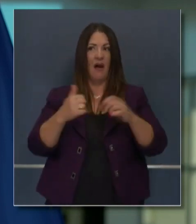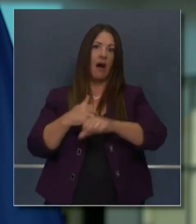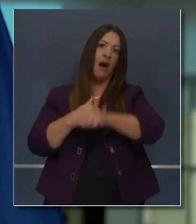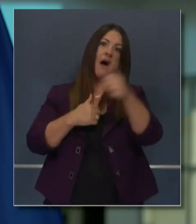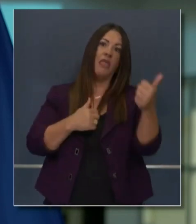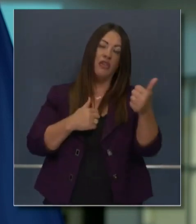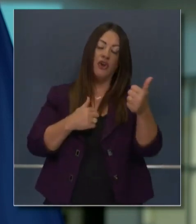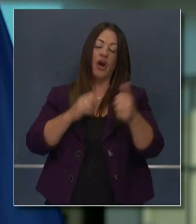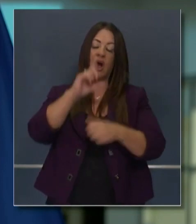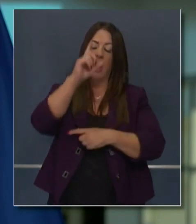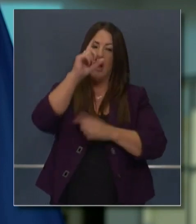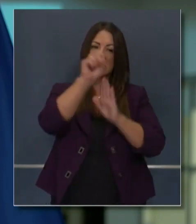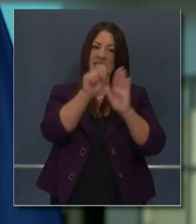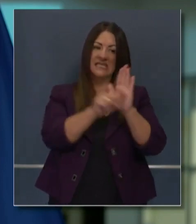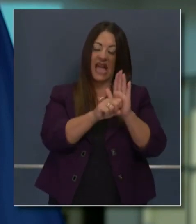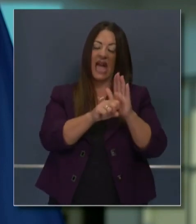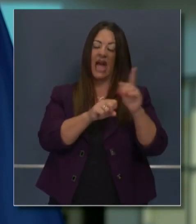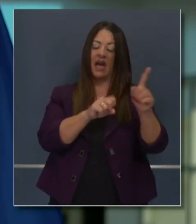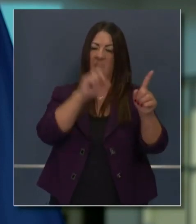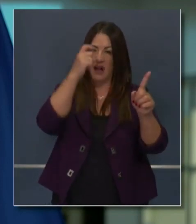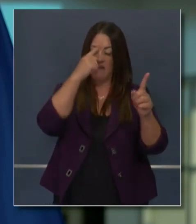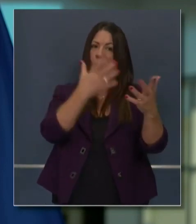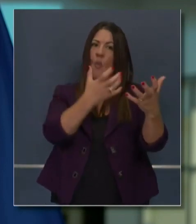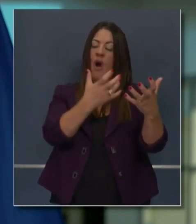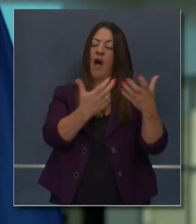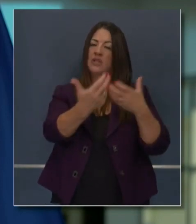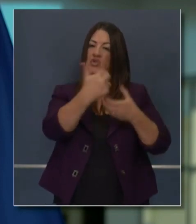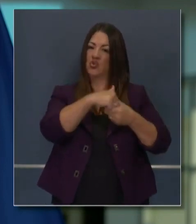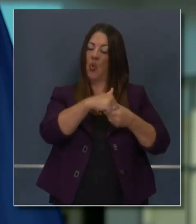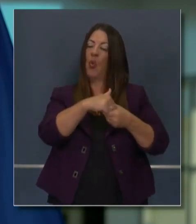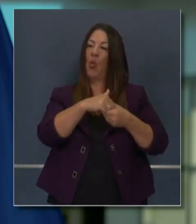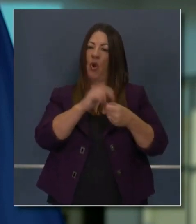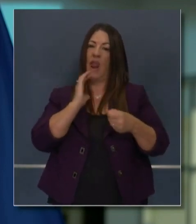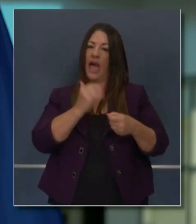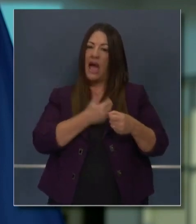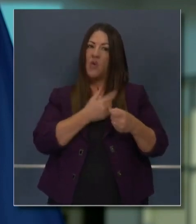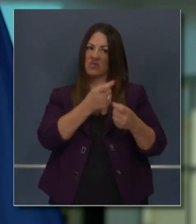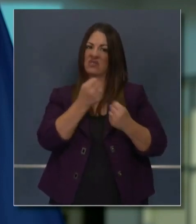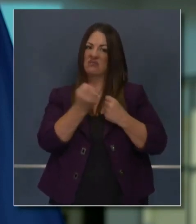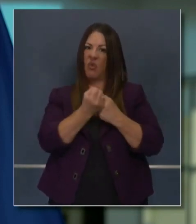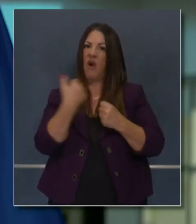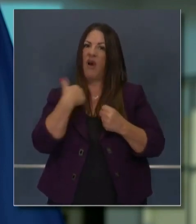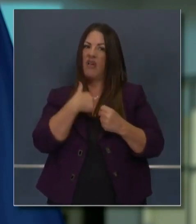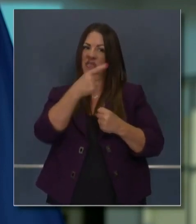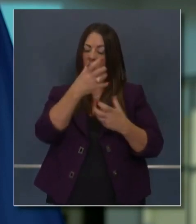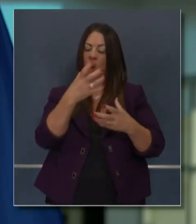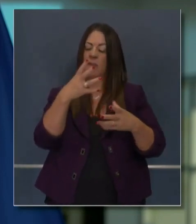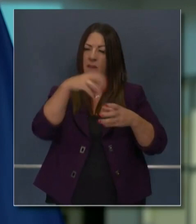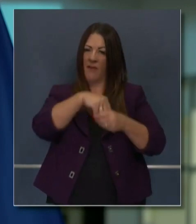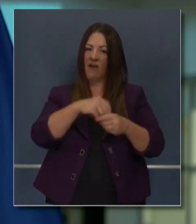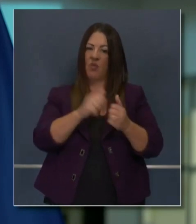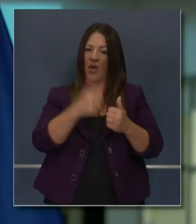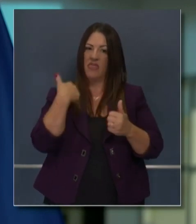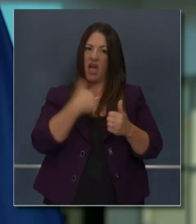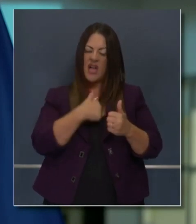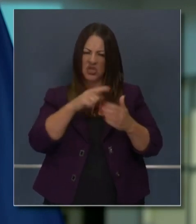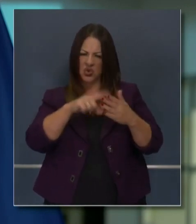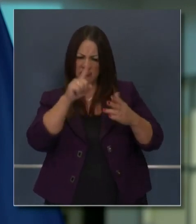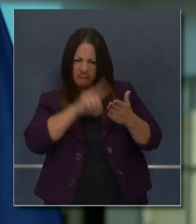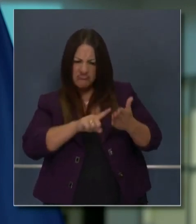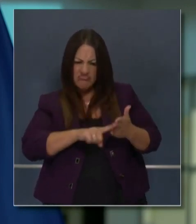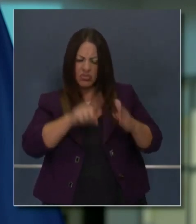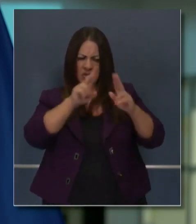the western states joining the Scientific Safety Review Work Group. And again, top health experts independently